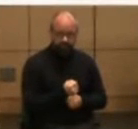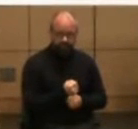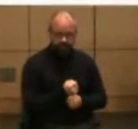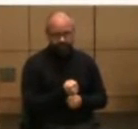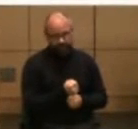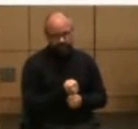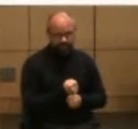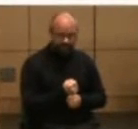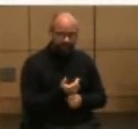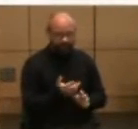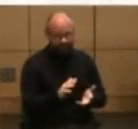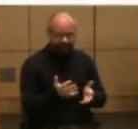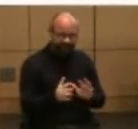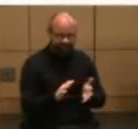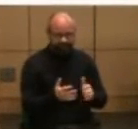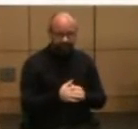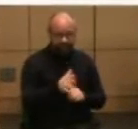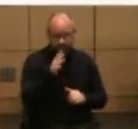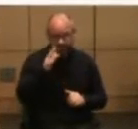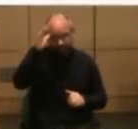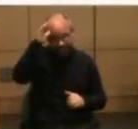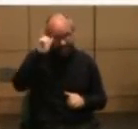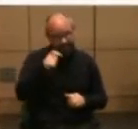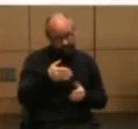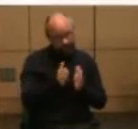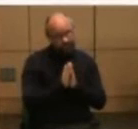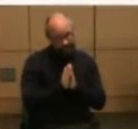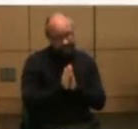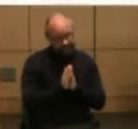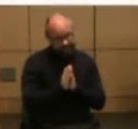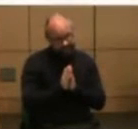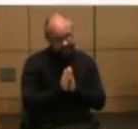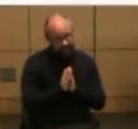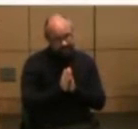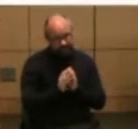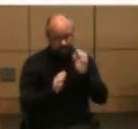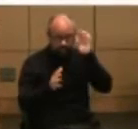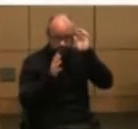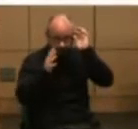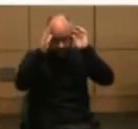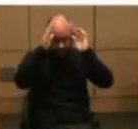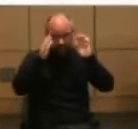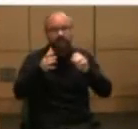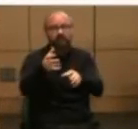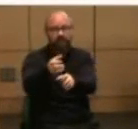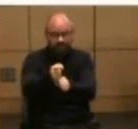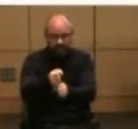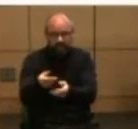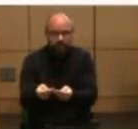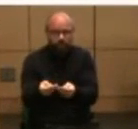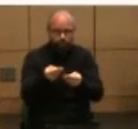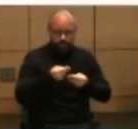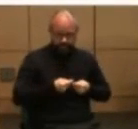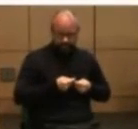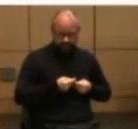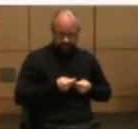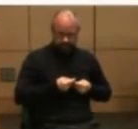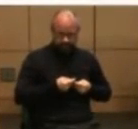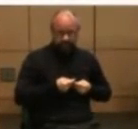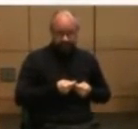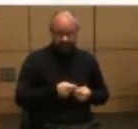that. The parents have to request them, and then the parents have to deliver them to you to get tested.